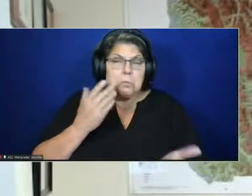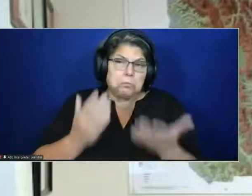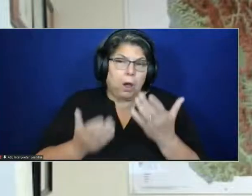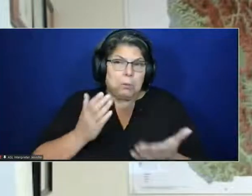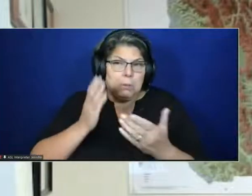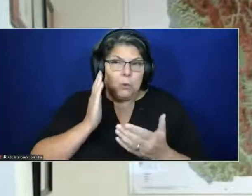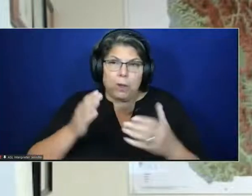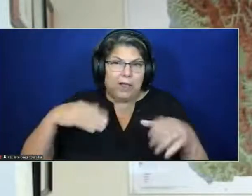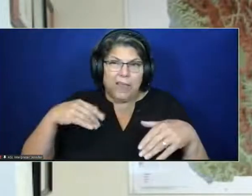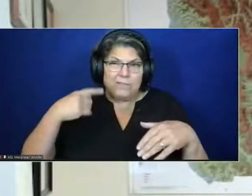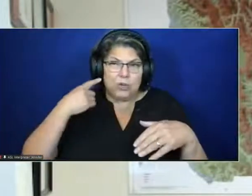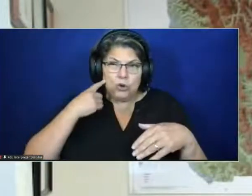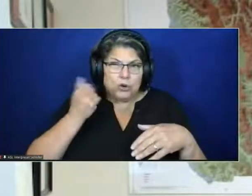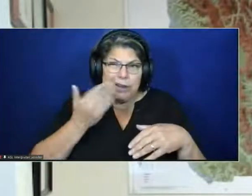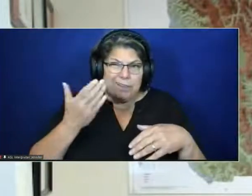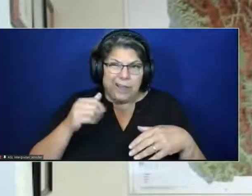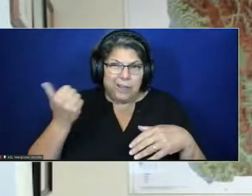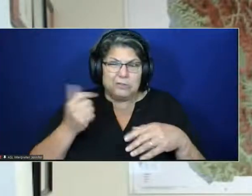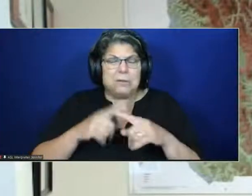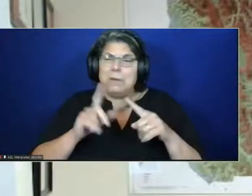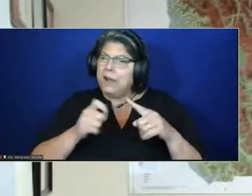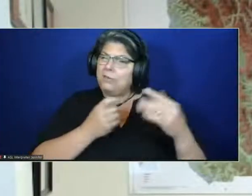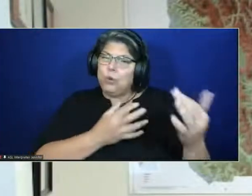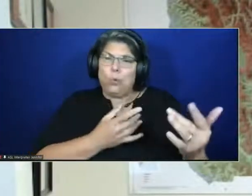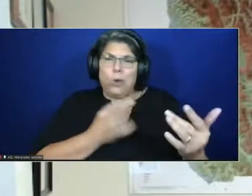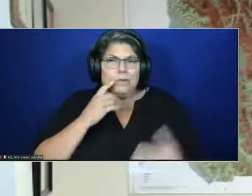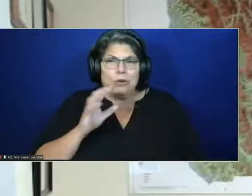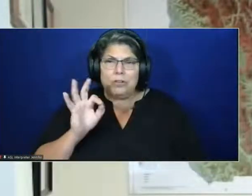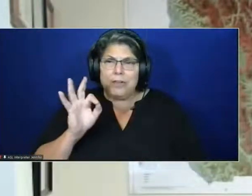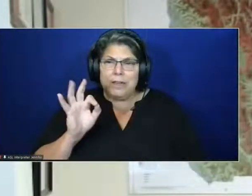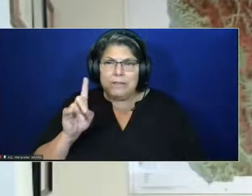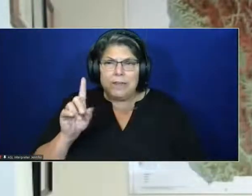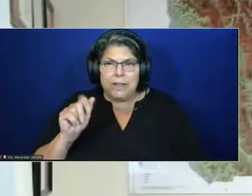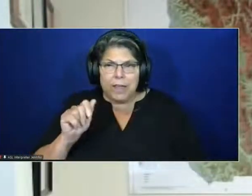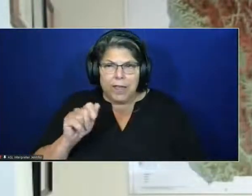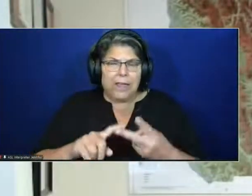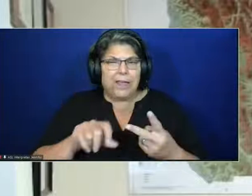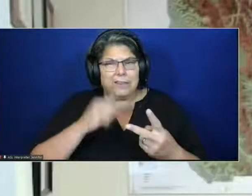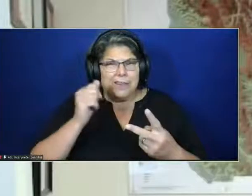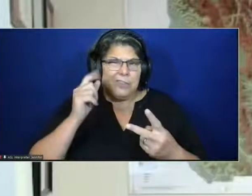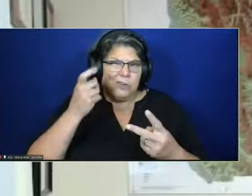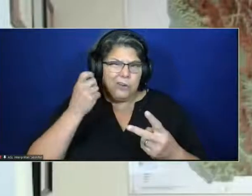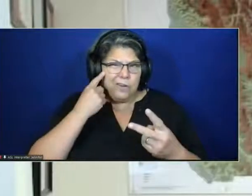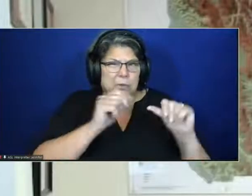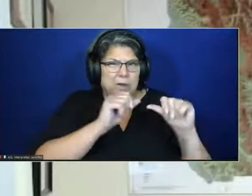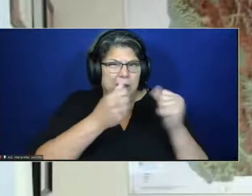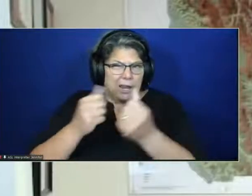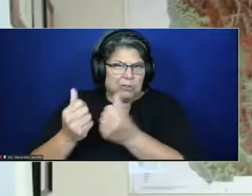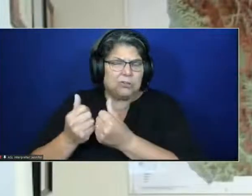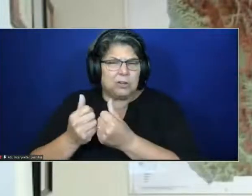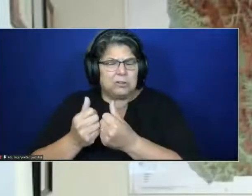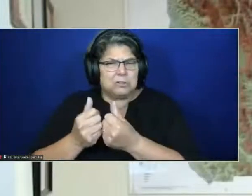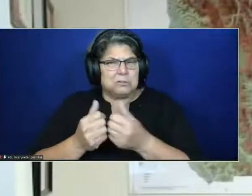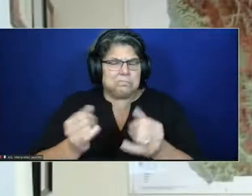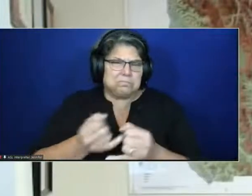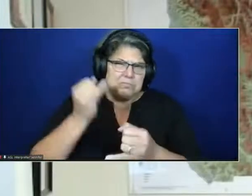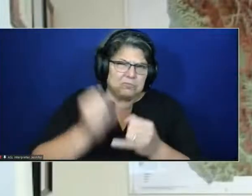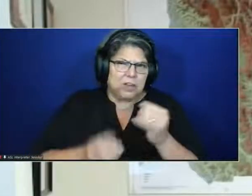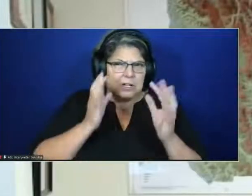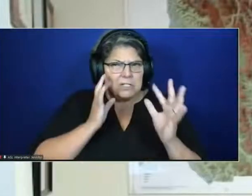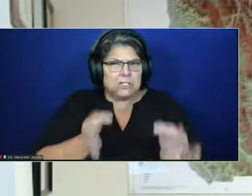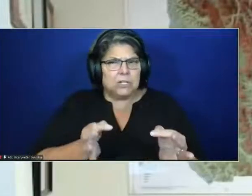I think we're going to have to wait until the FDA and those bodies pass their final recommendations. I suspect it'll be very